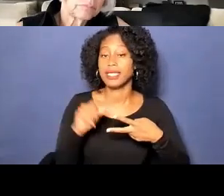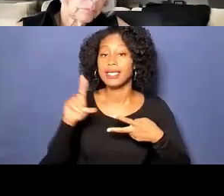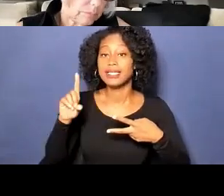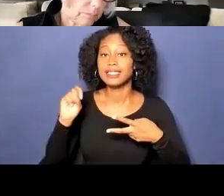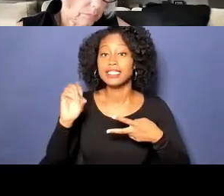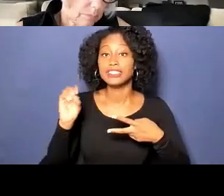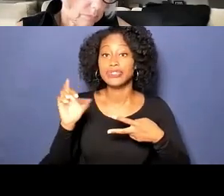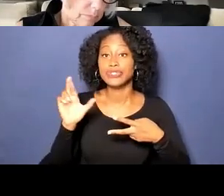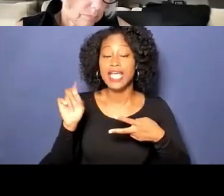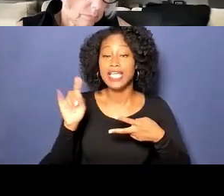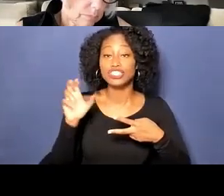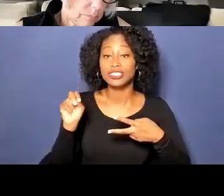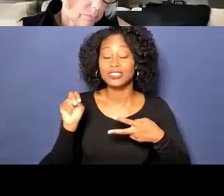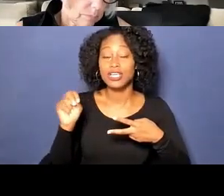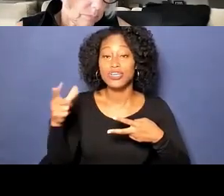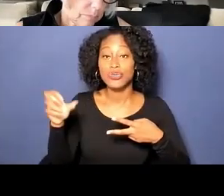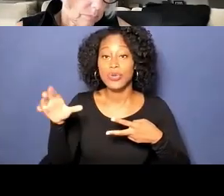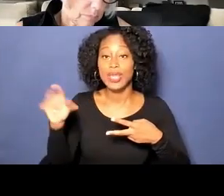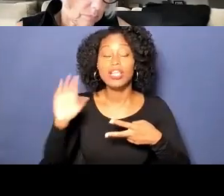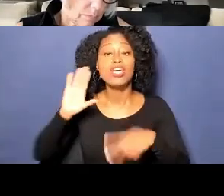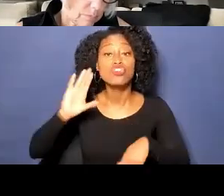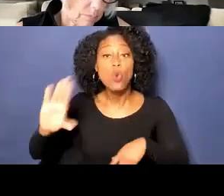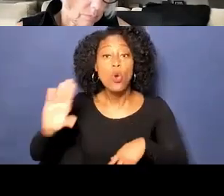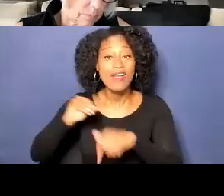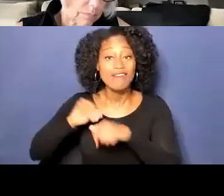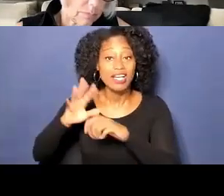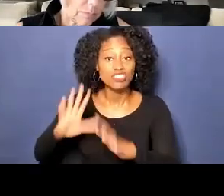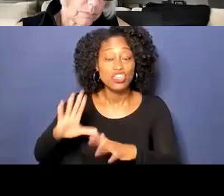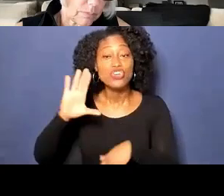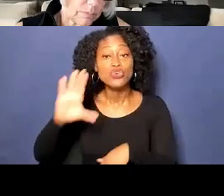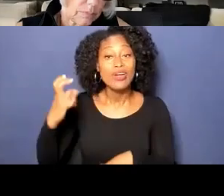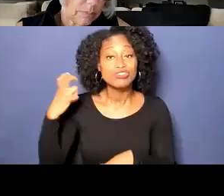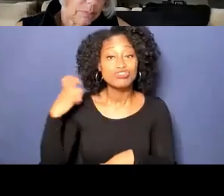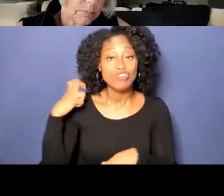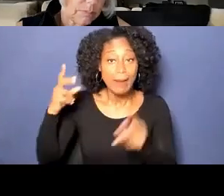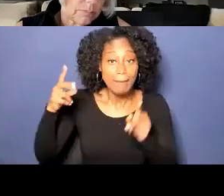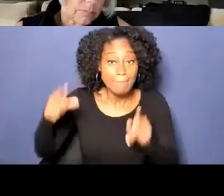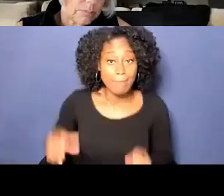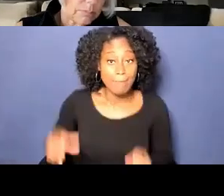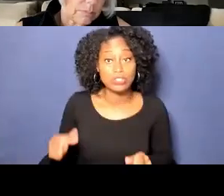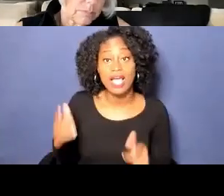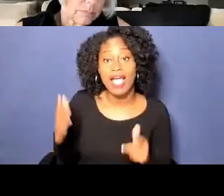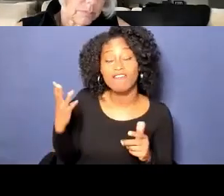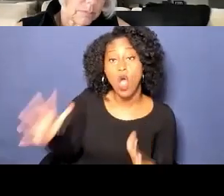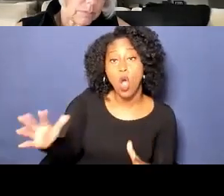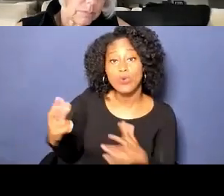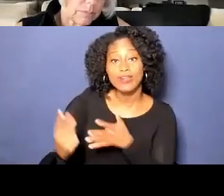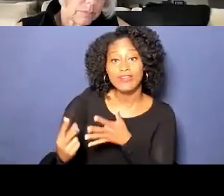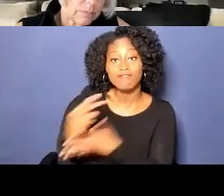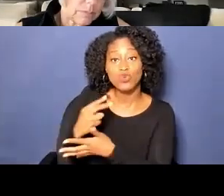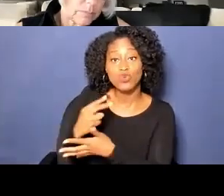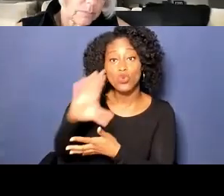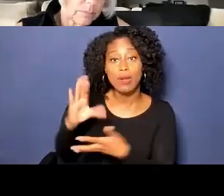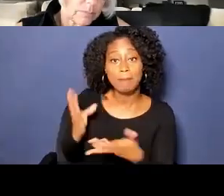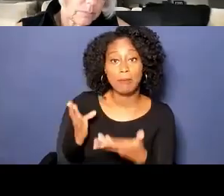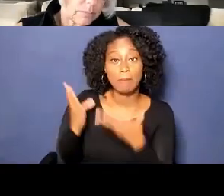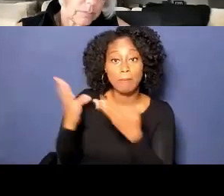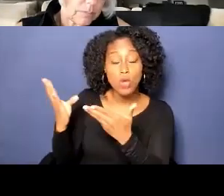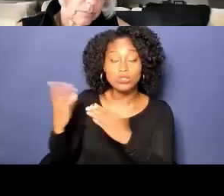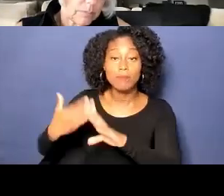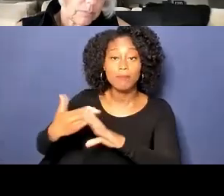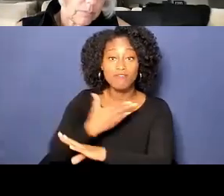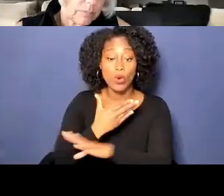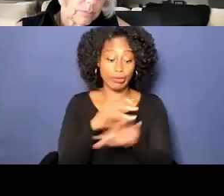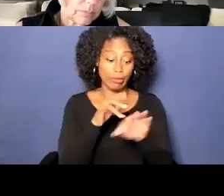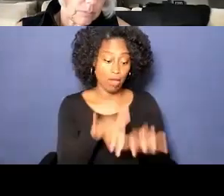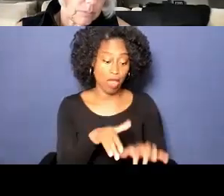your advisor, your dissertation chairperson has reviewed this proposal before you actually go into our portal